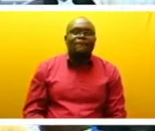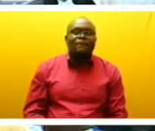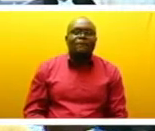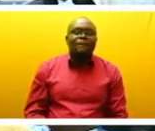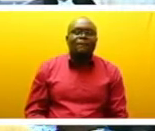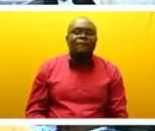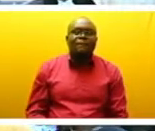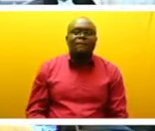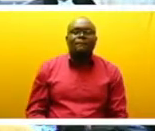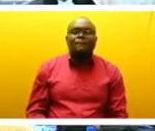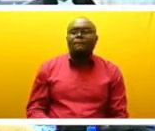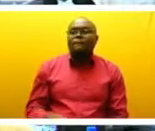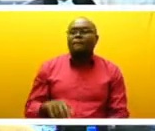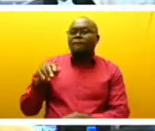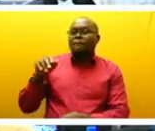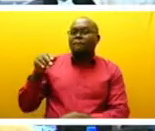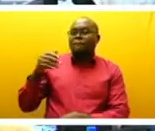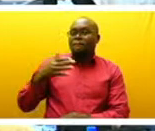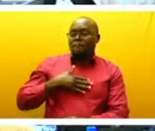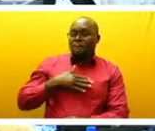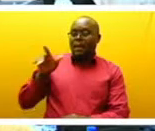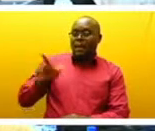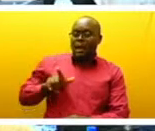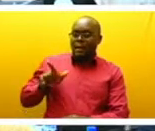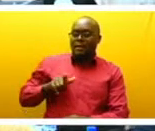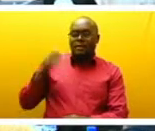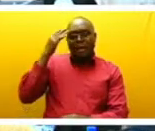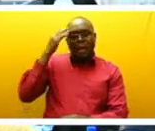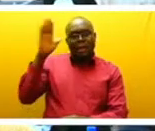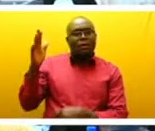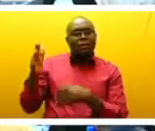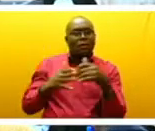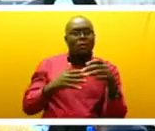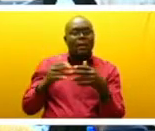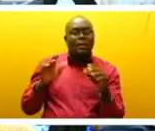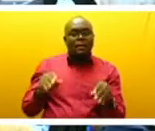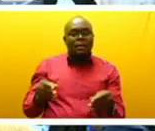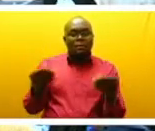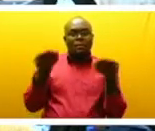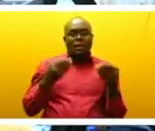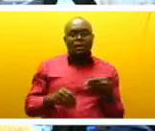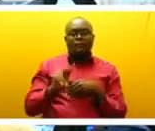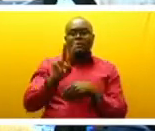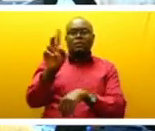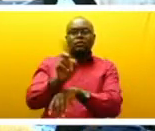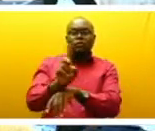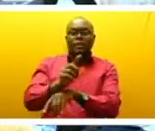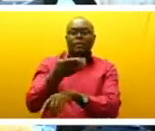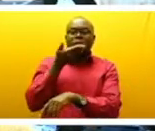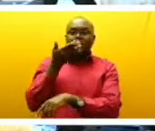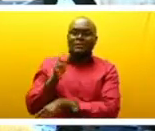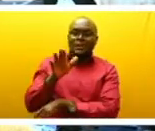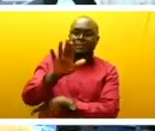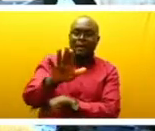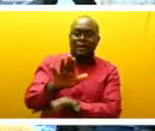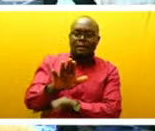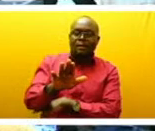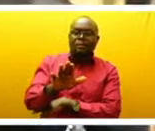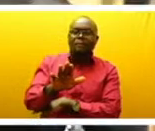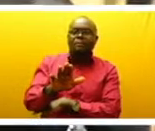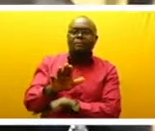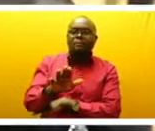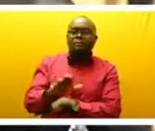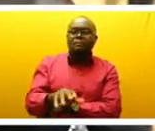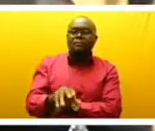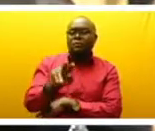My lady, I do not know whether you can give me 2 minutes to respond to Lady Justice